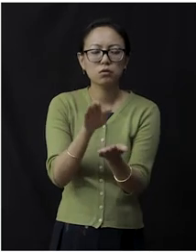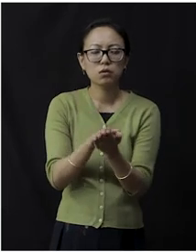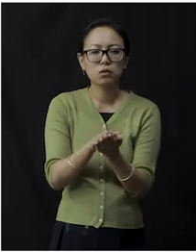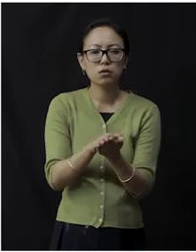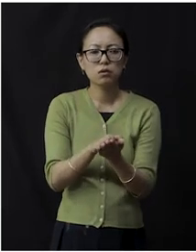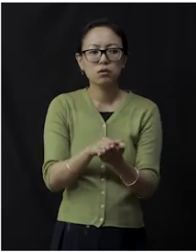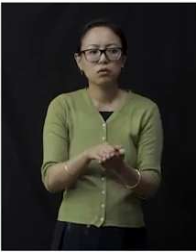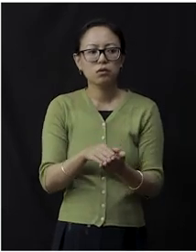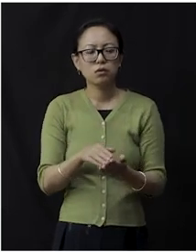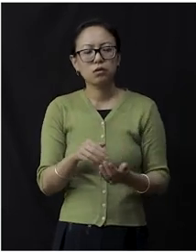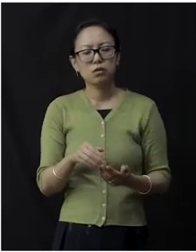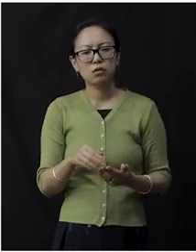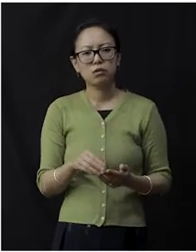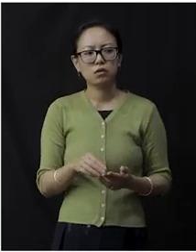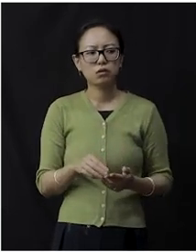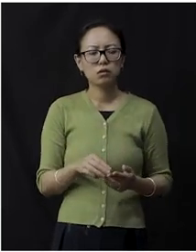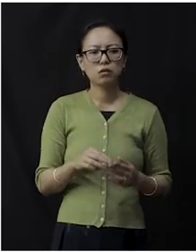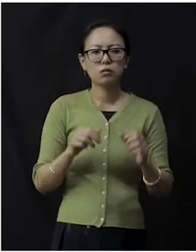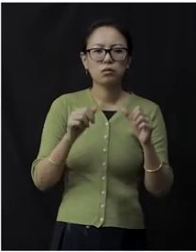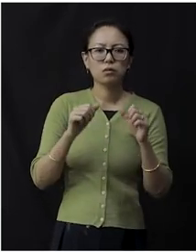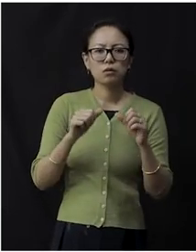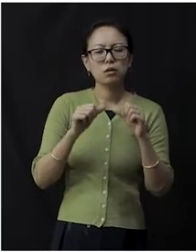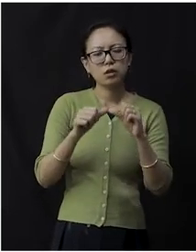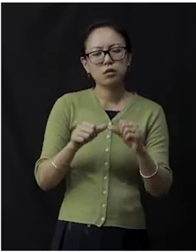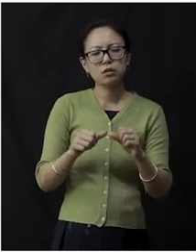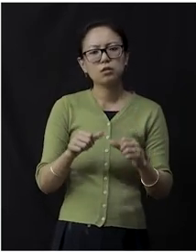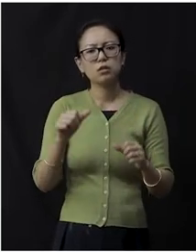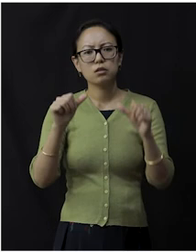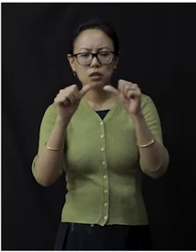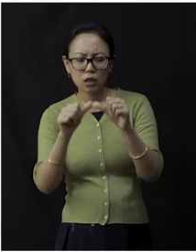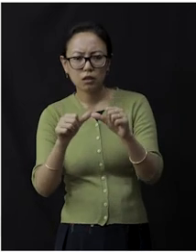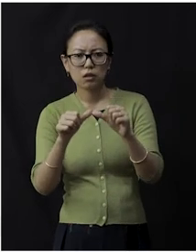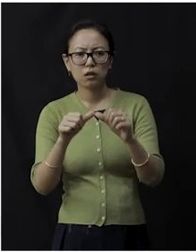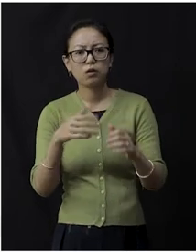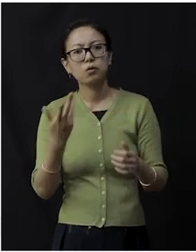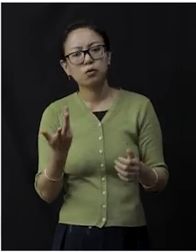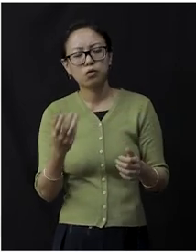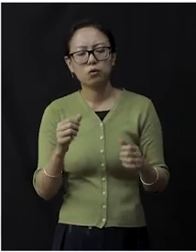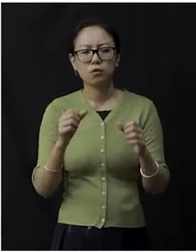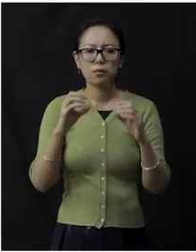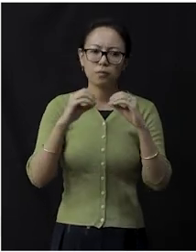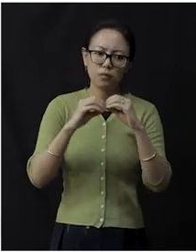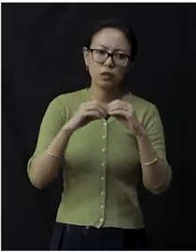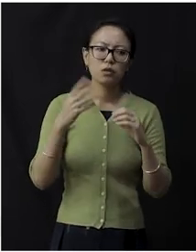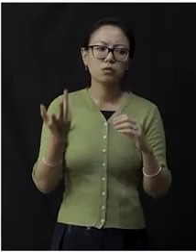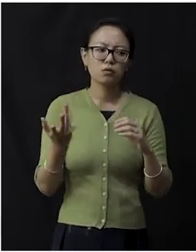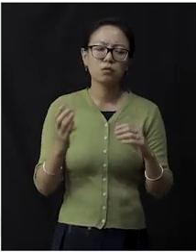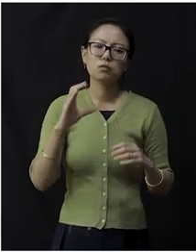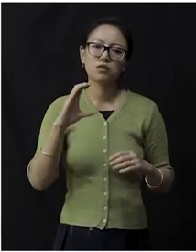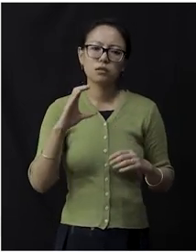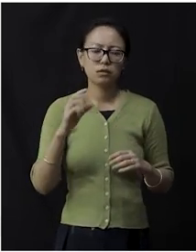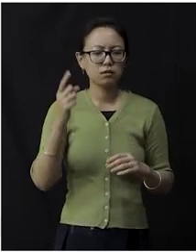the crocodile take the nose in his mouth? Was it something that he wanted to play with, wanted to eat, or